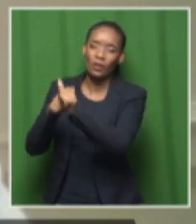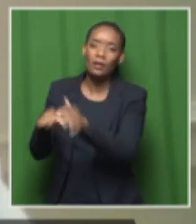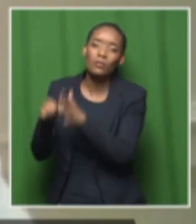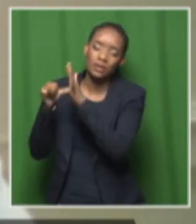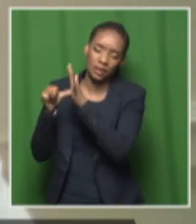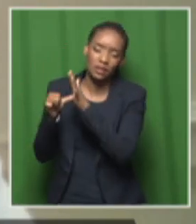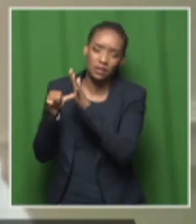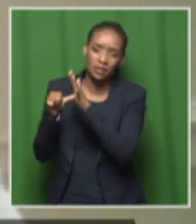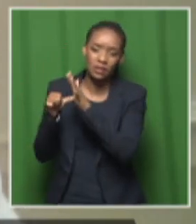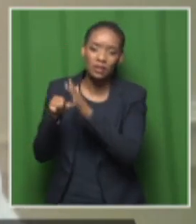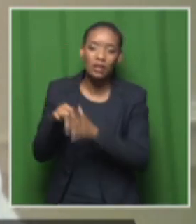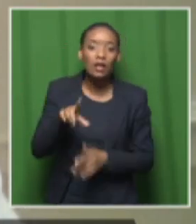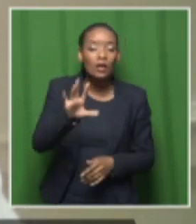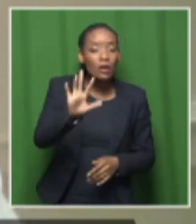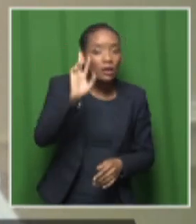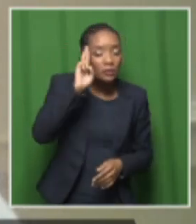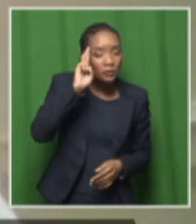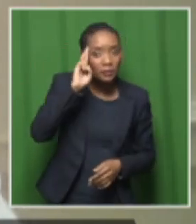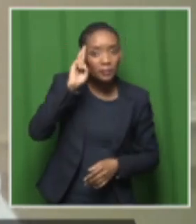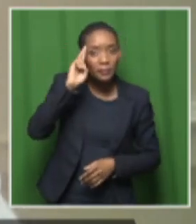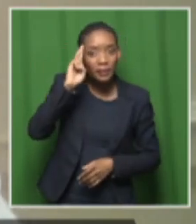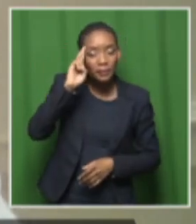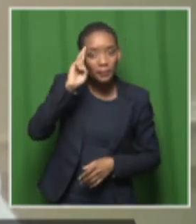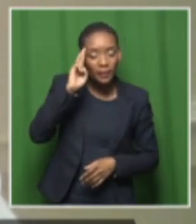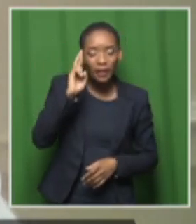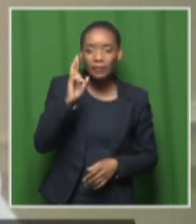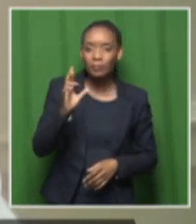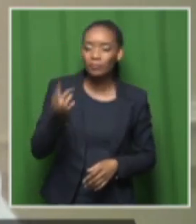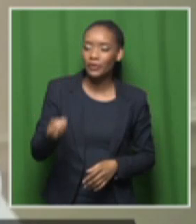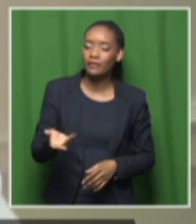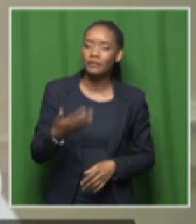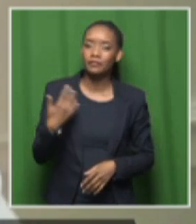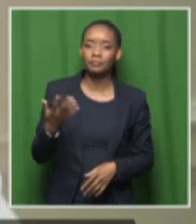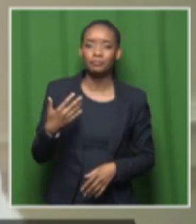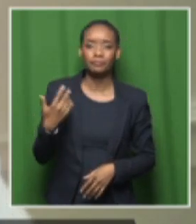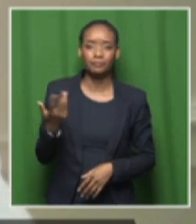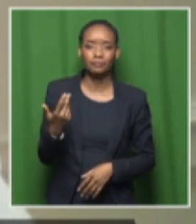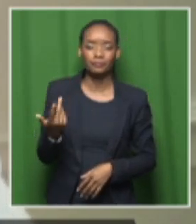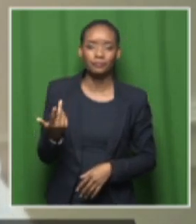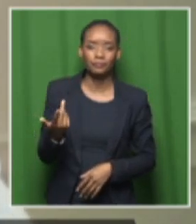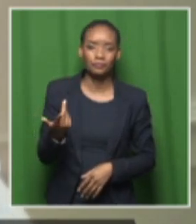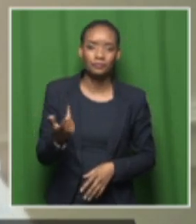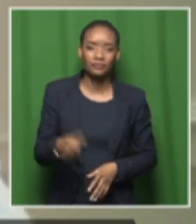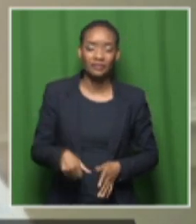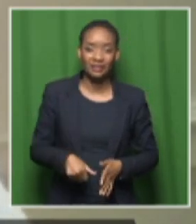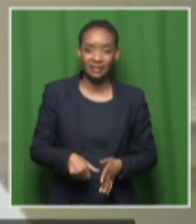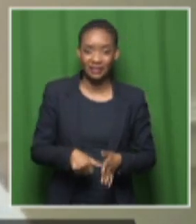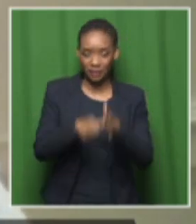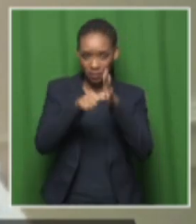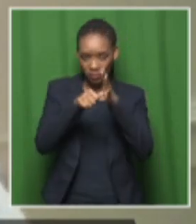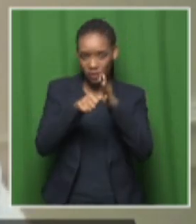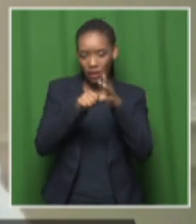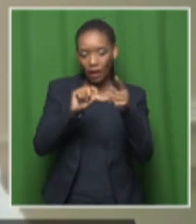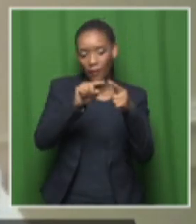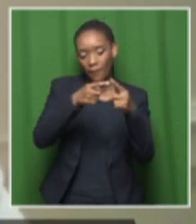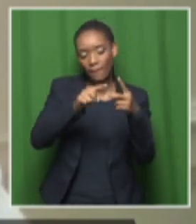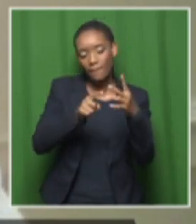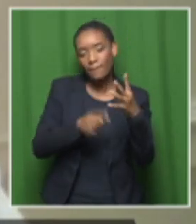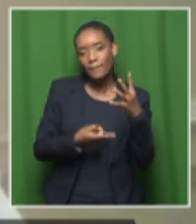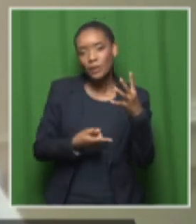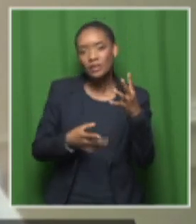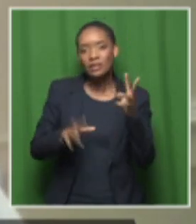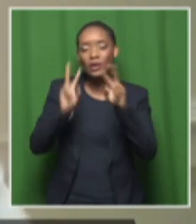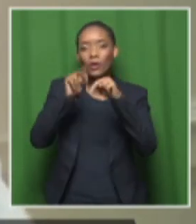frameworks. Because remember, there is also this a key points or national